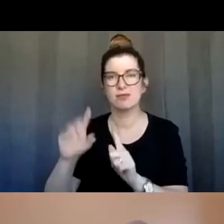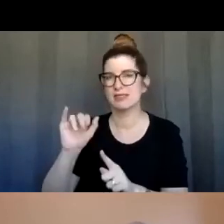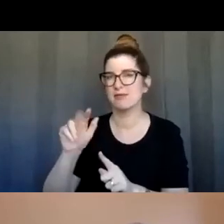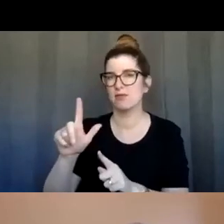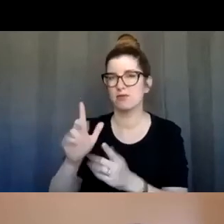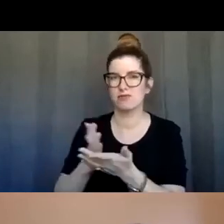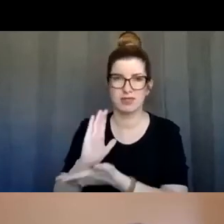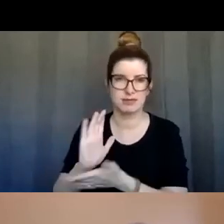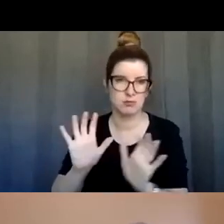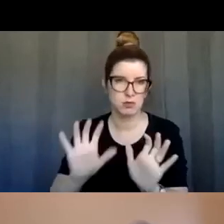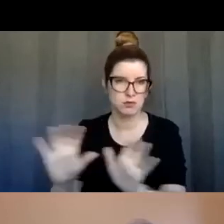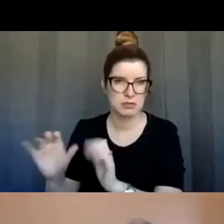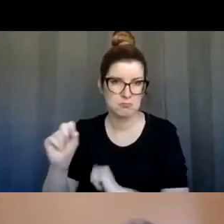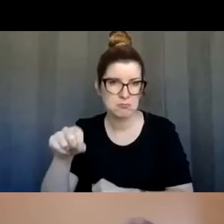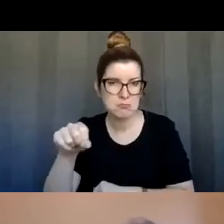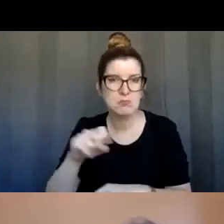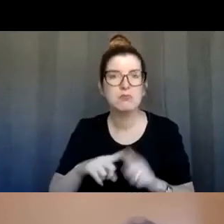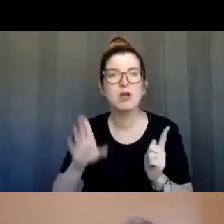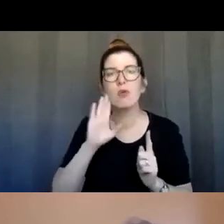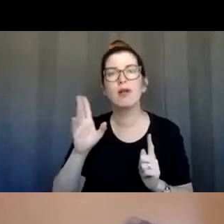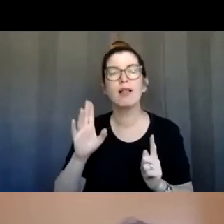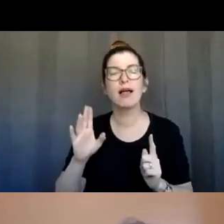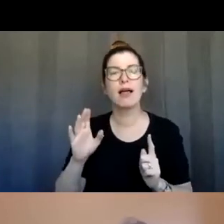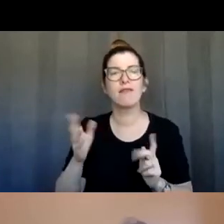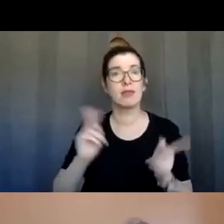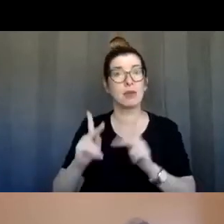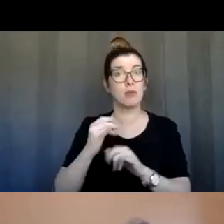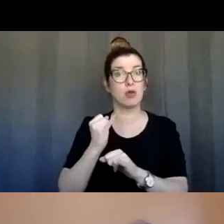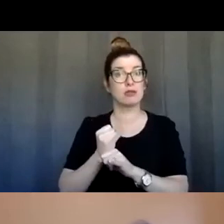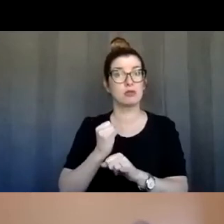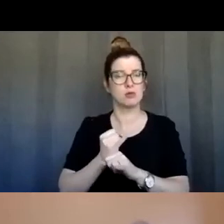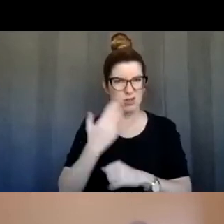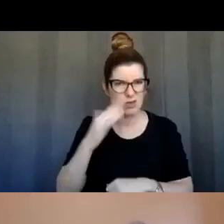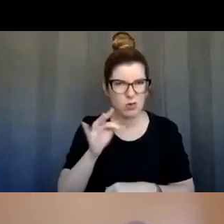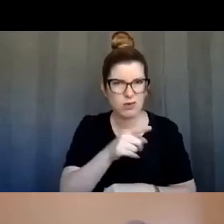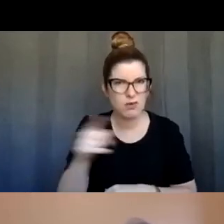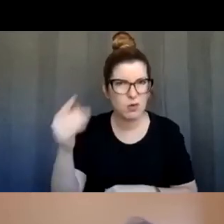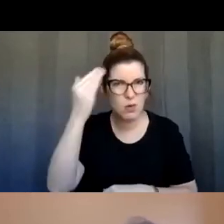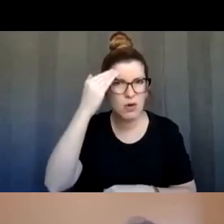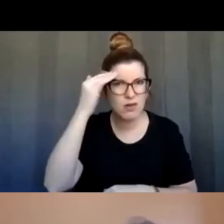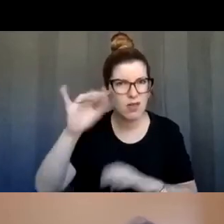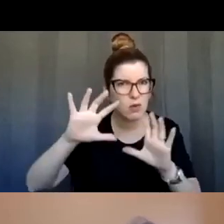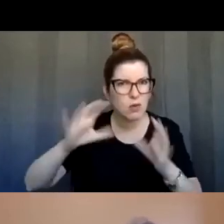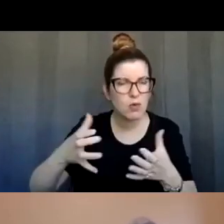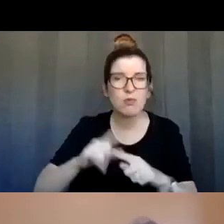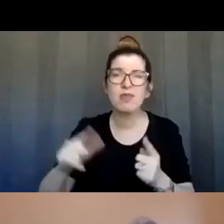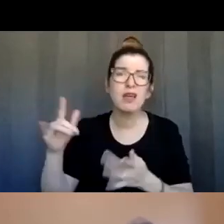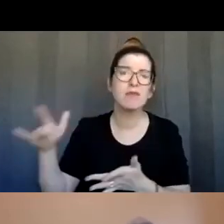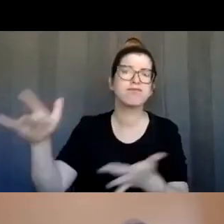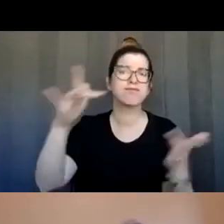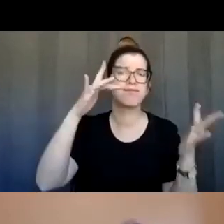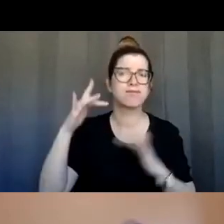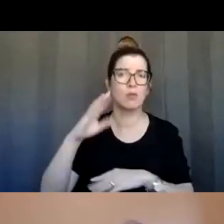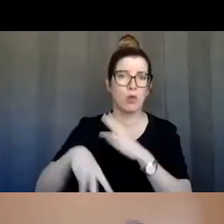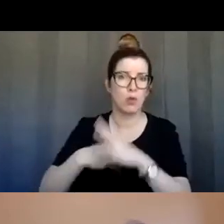movement. We're also going to have People's Institute. I don't know if anybody's aware of them. They go around the world and